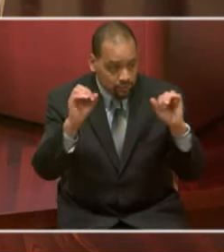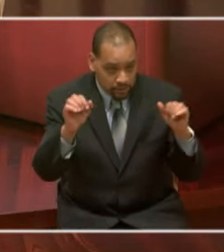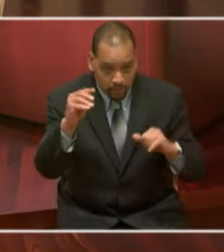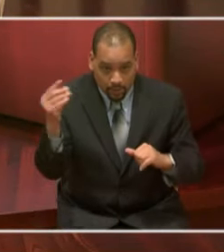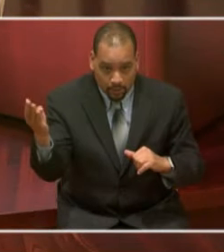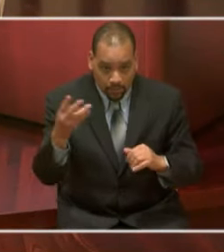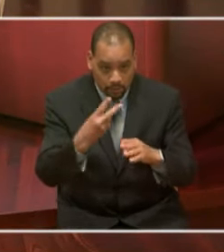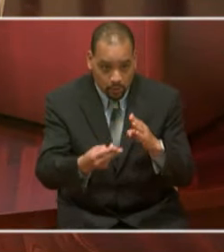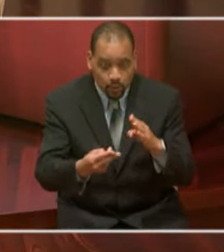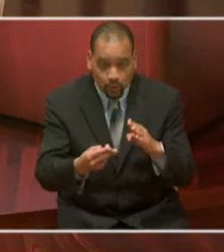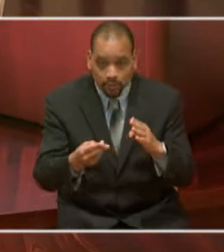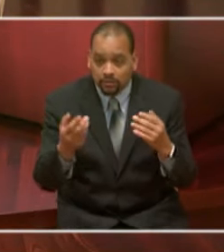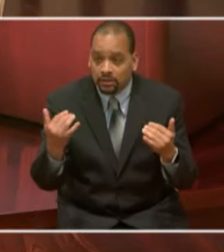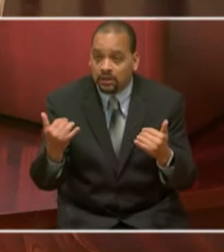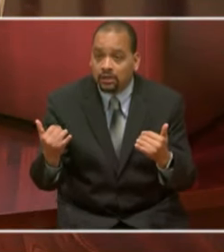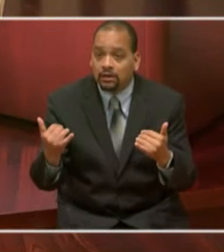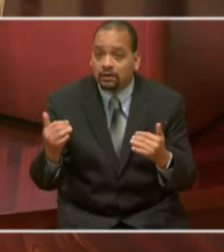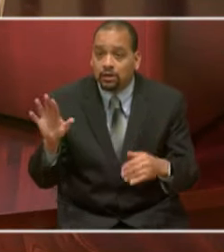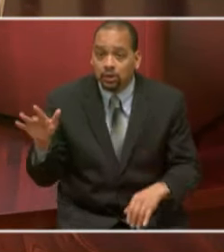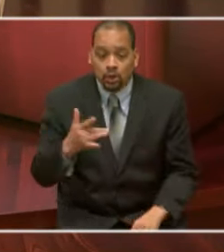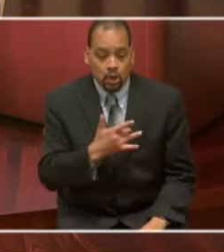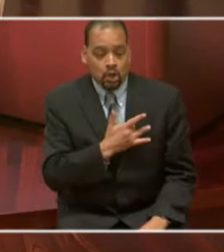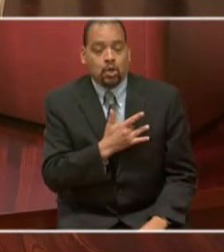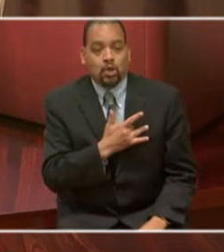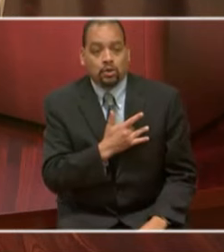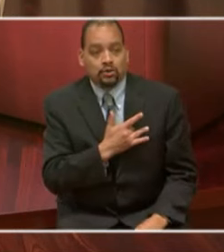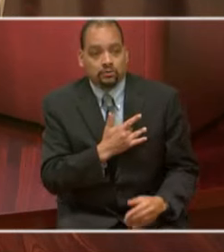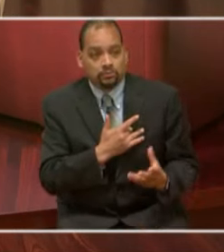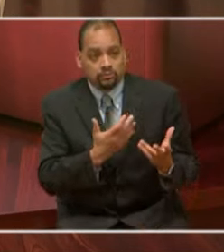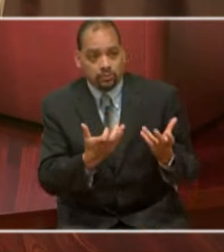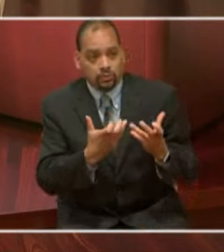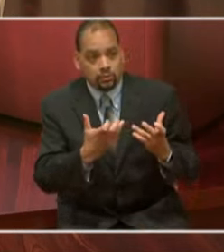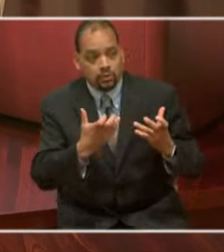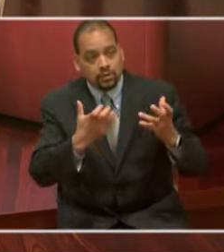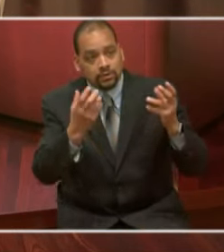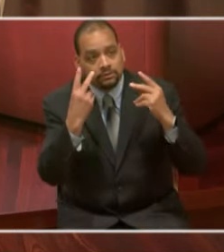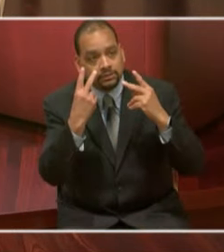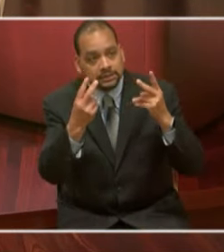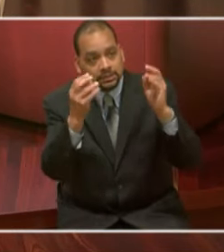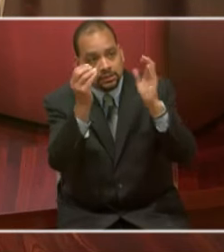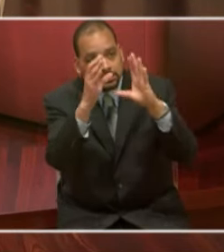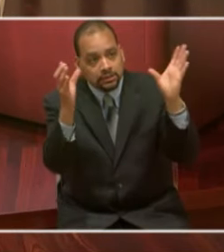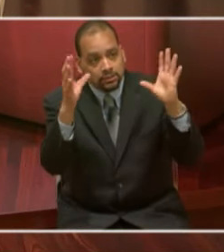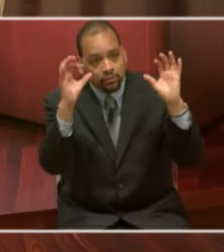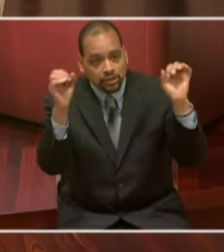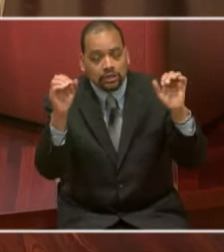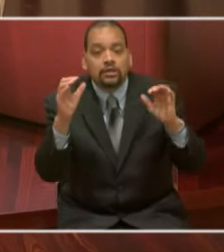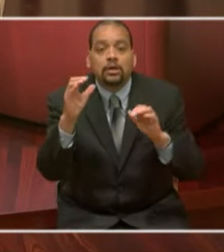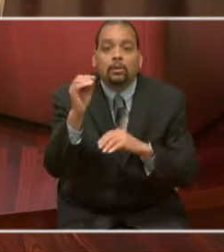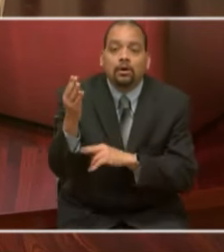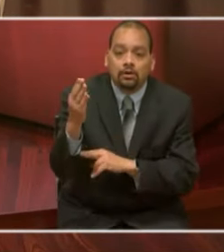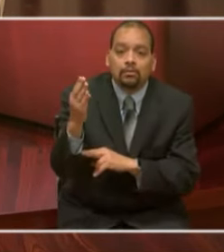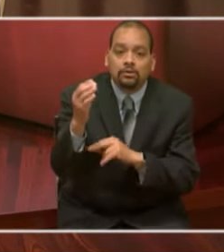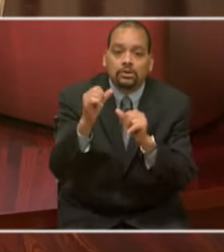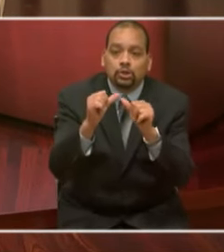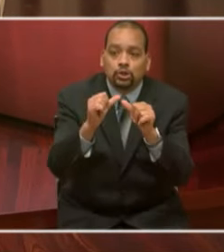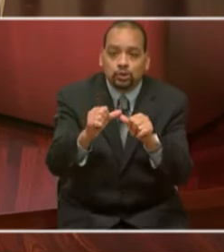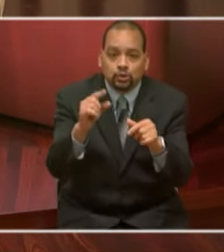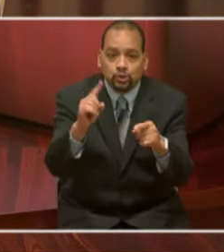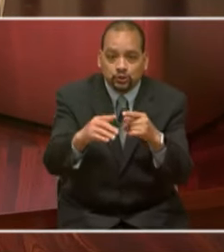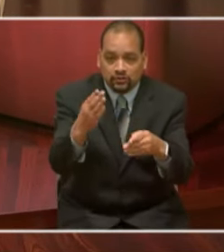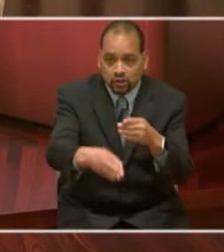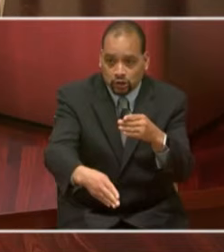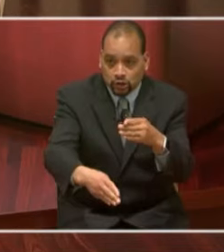Let me put you in a tricky position as a follow-up, as someone who's been a student of nonviolence and